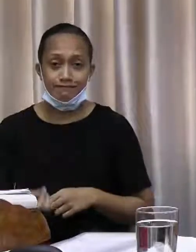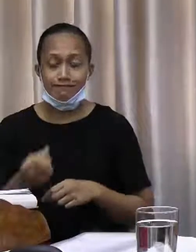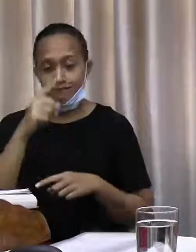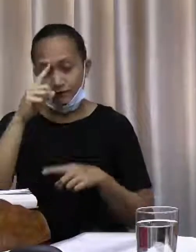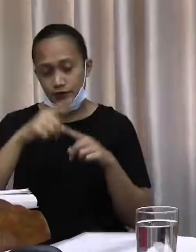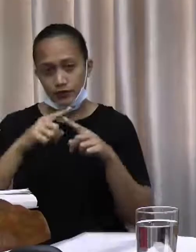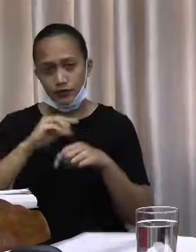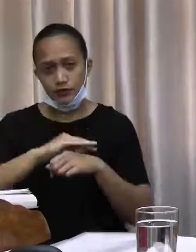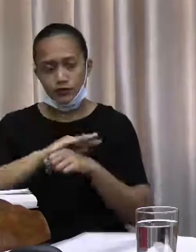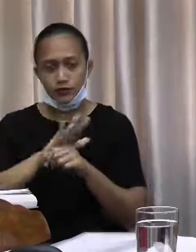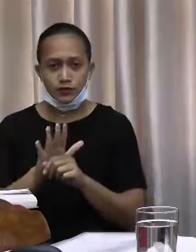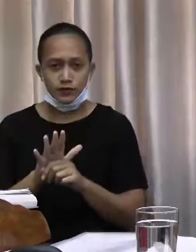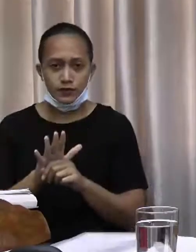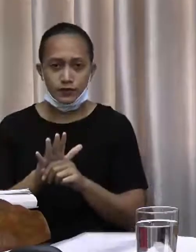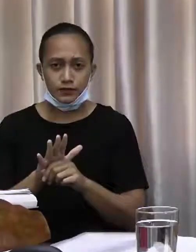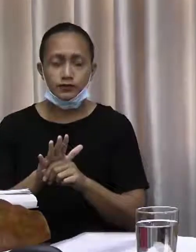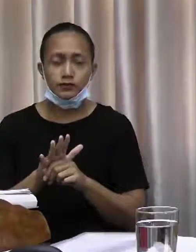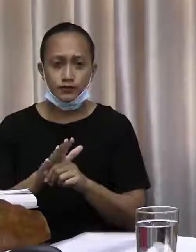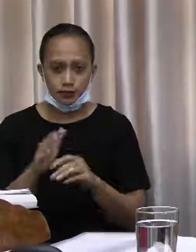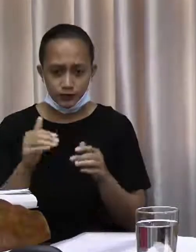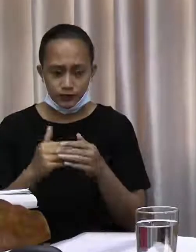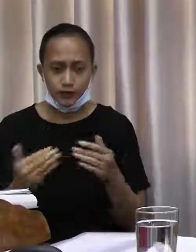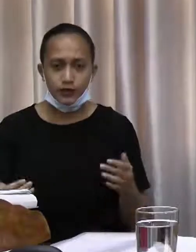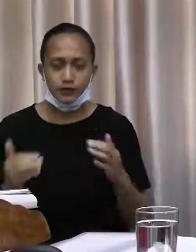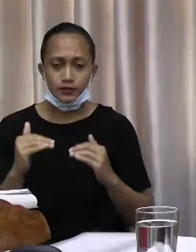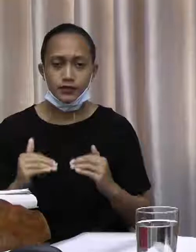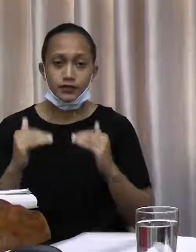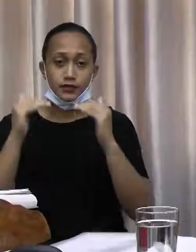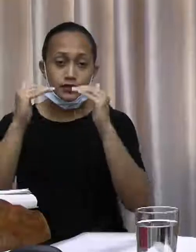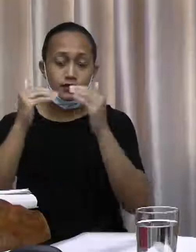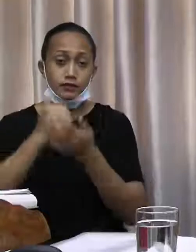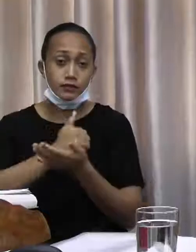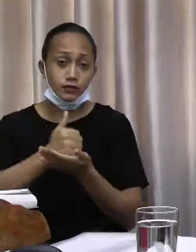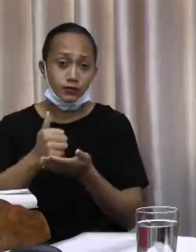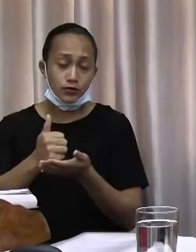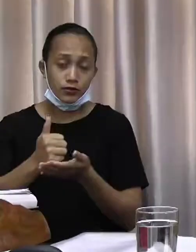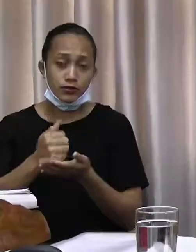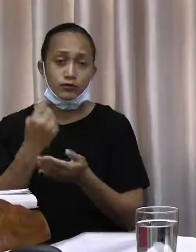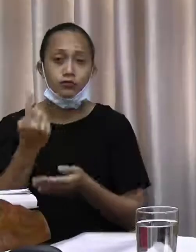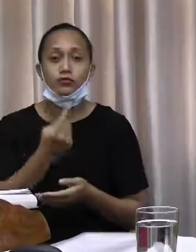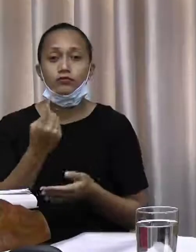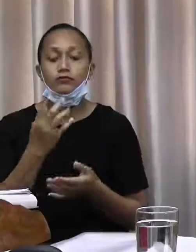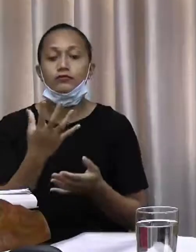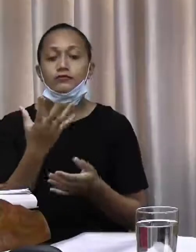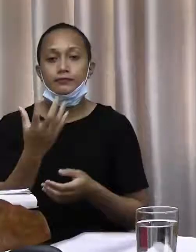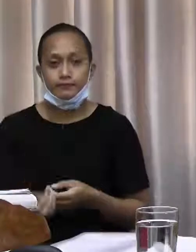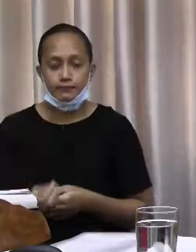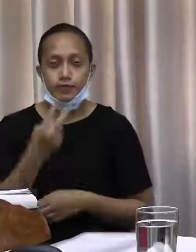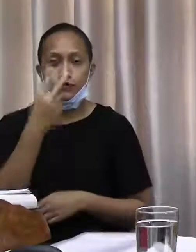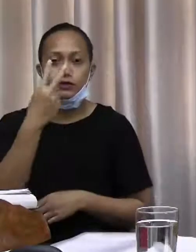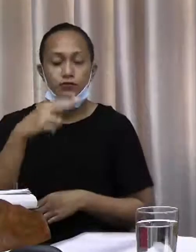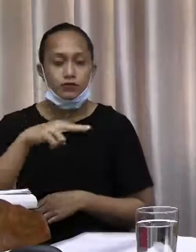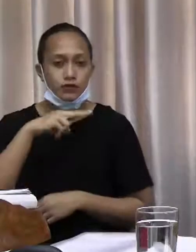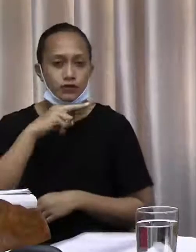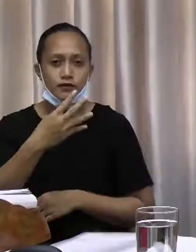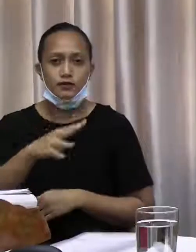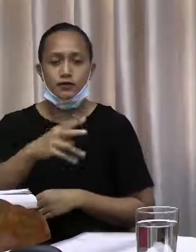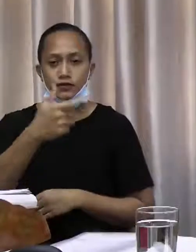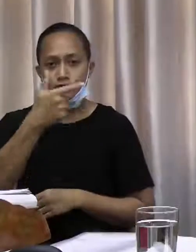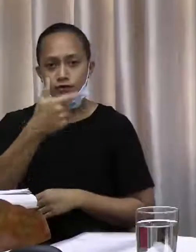faamae. Ua siiti ai le fainu mera o ilatou ua afia ile lua selau faasifulu